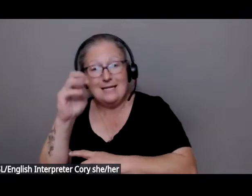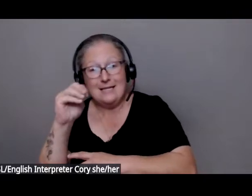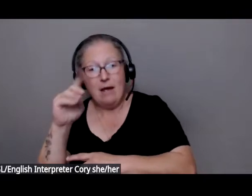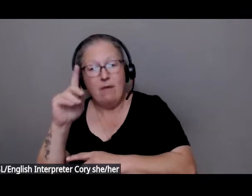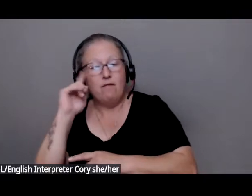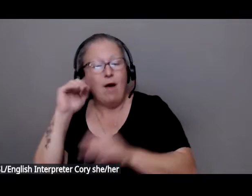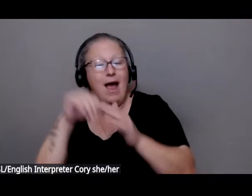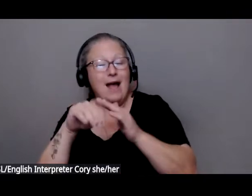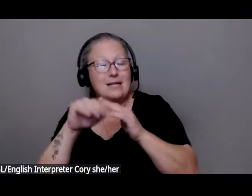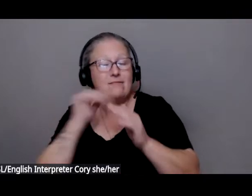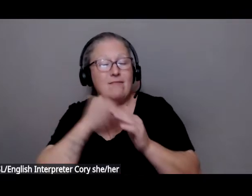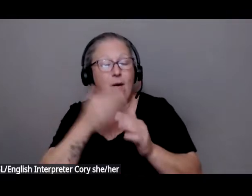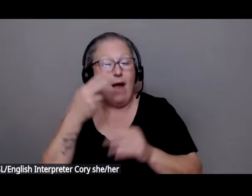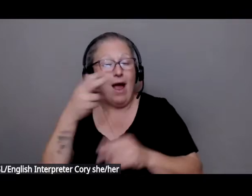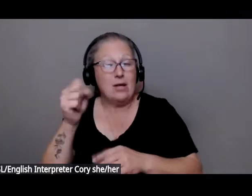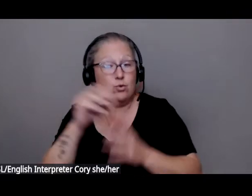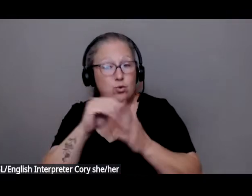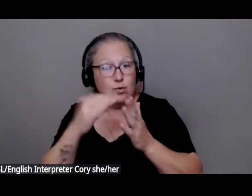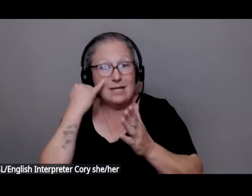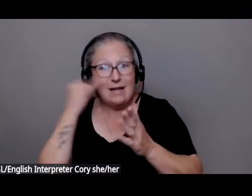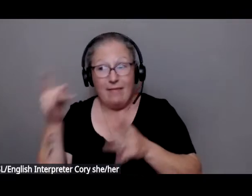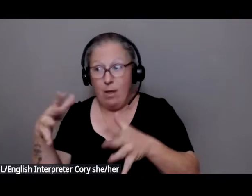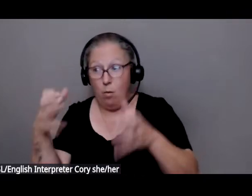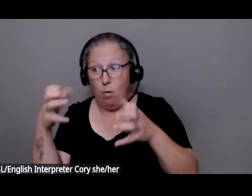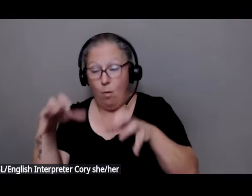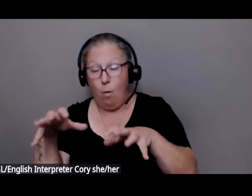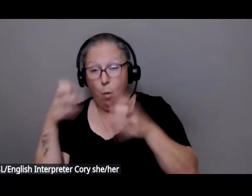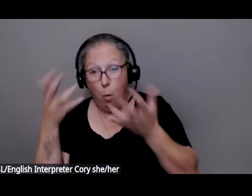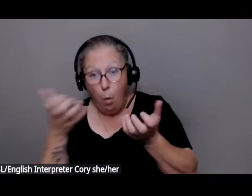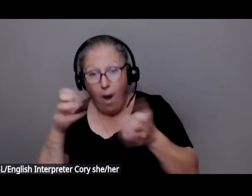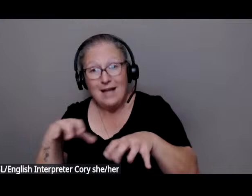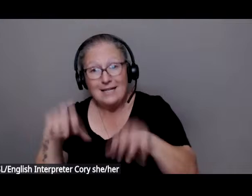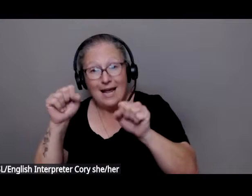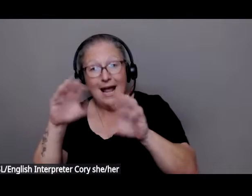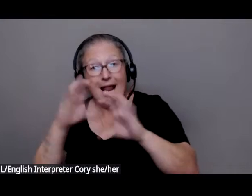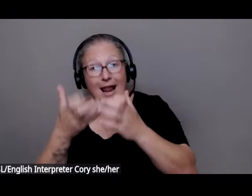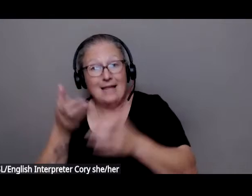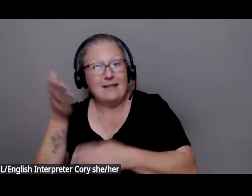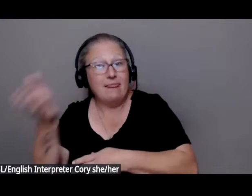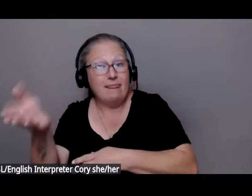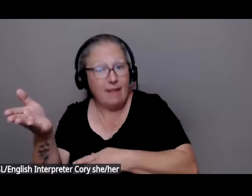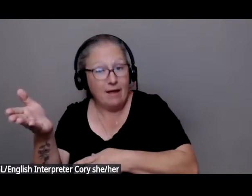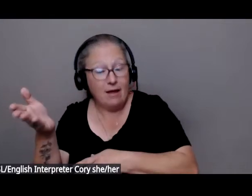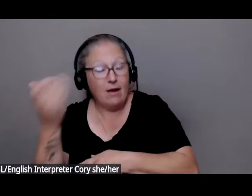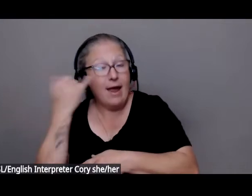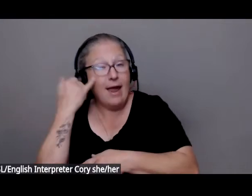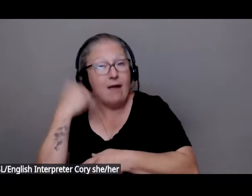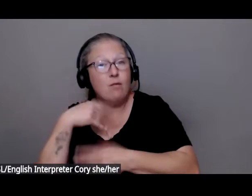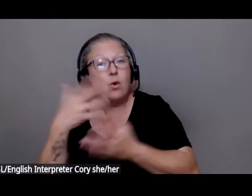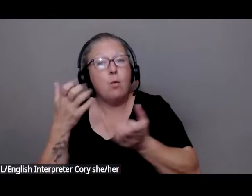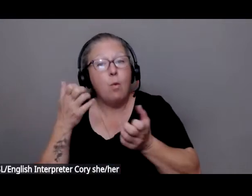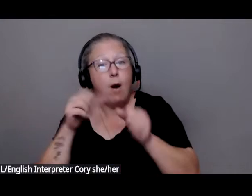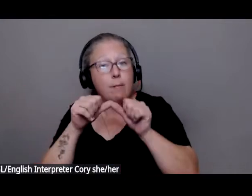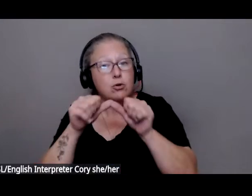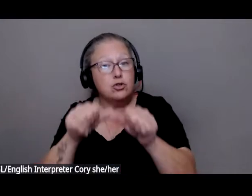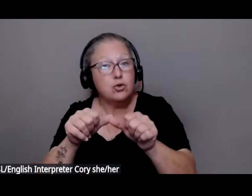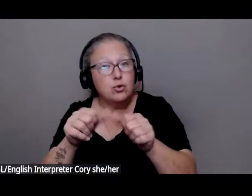high school students. If they wanted to take classes there, is that, or if we wanted to